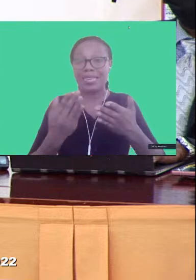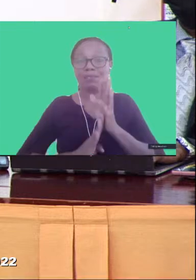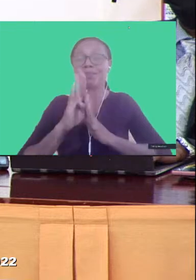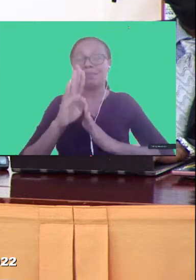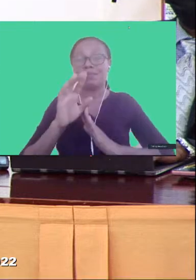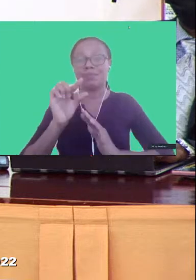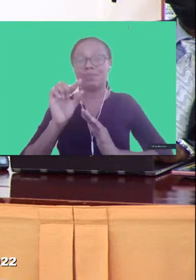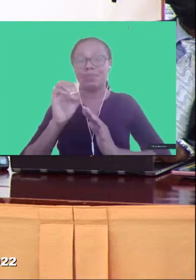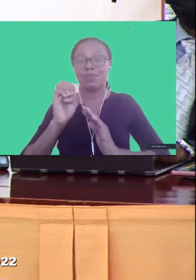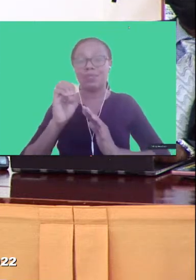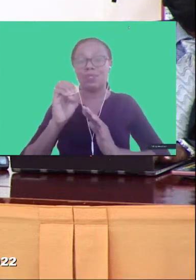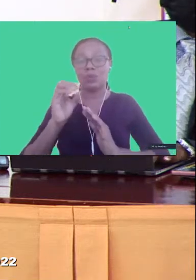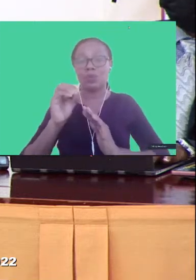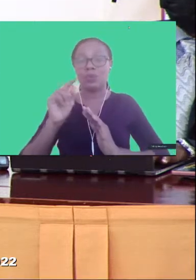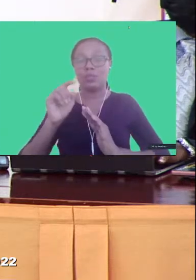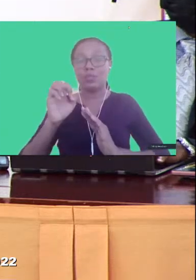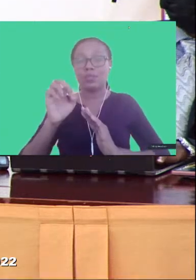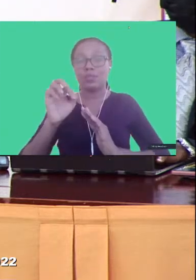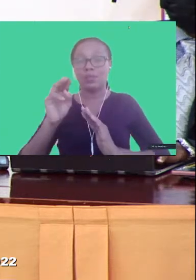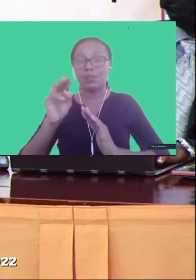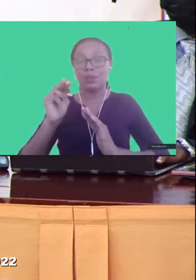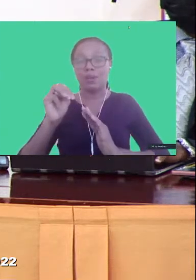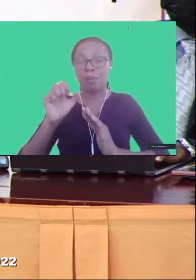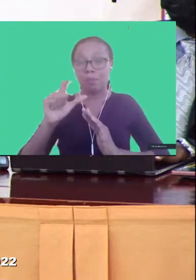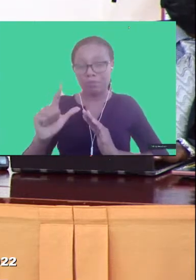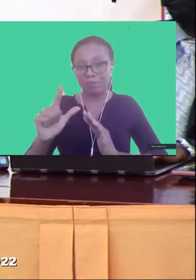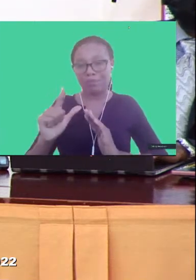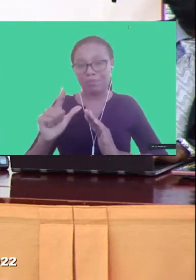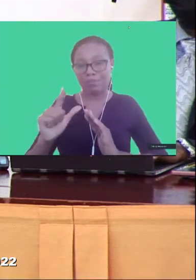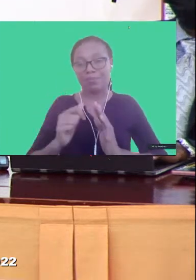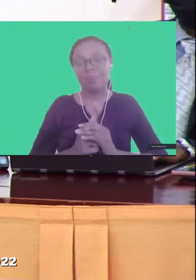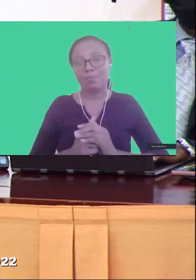geographical location in terms of our climate, in terms of